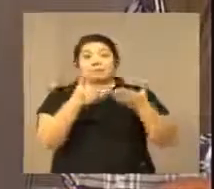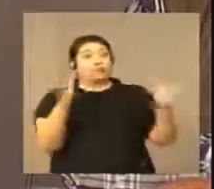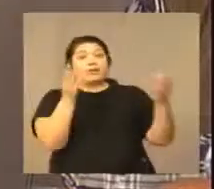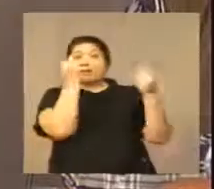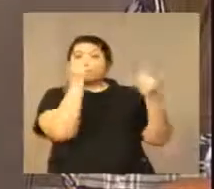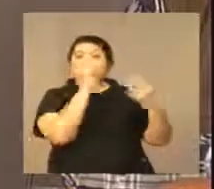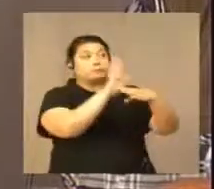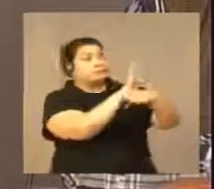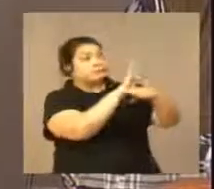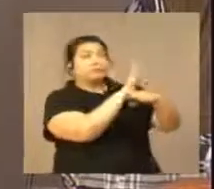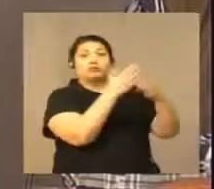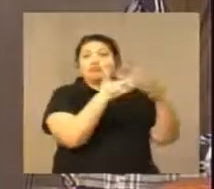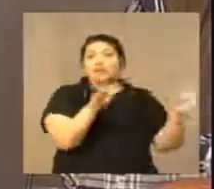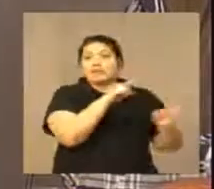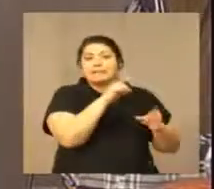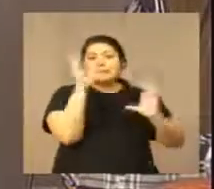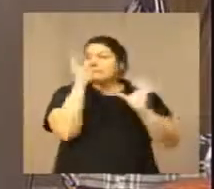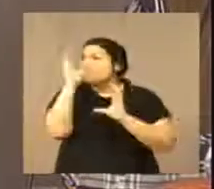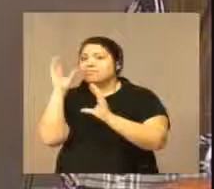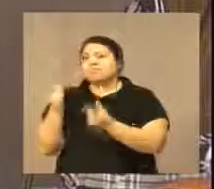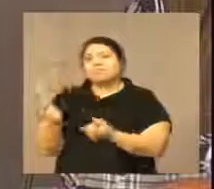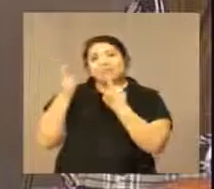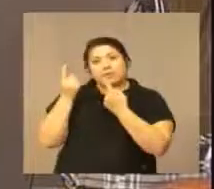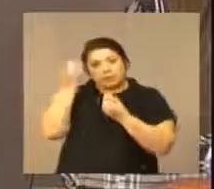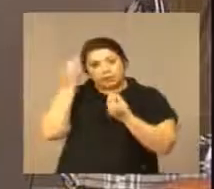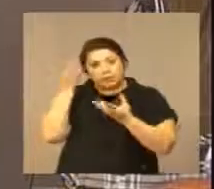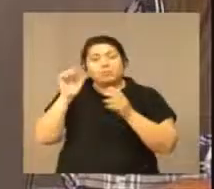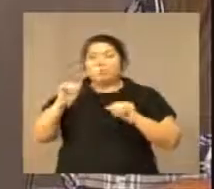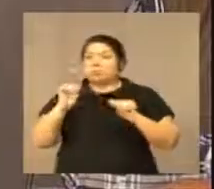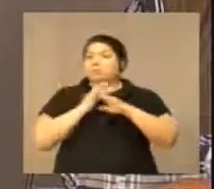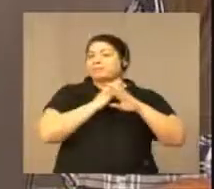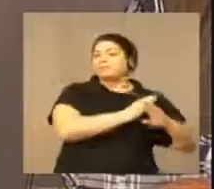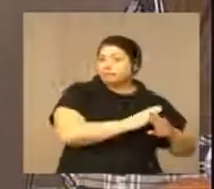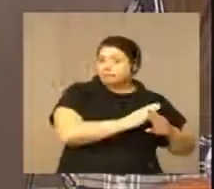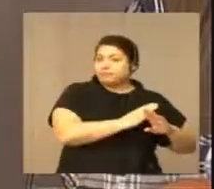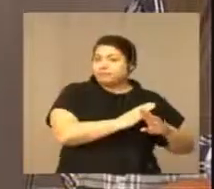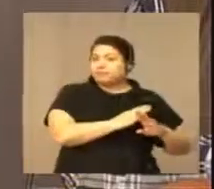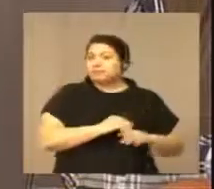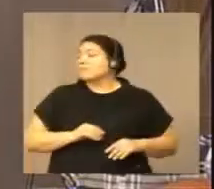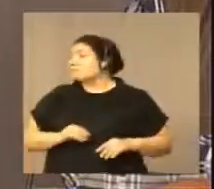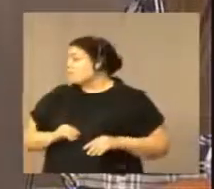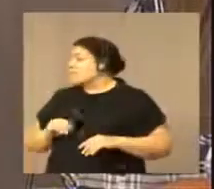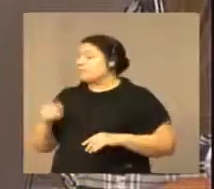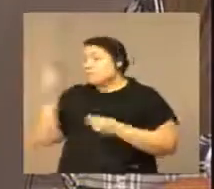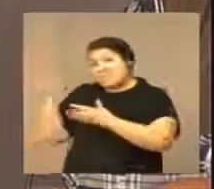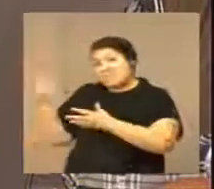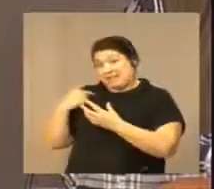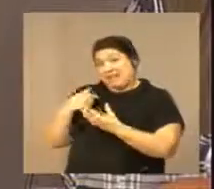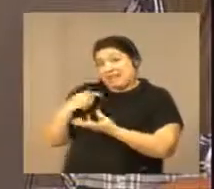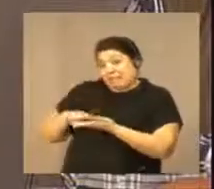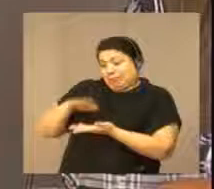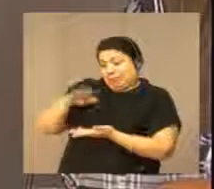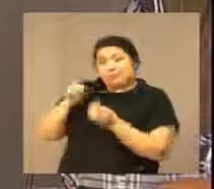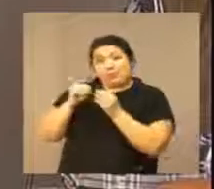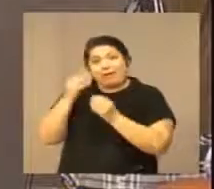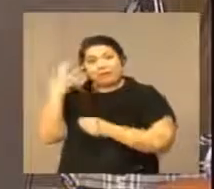in their capacity to navigate and get the information that they're looking for. So I've got like about 5 more questions, so I'm going to keep on